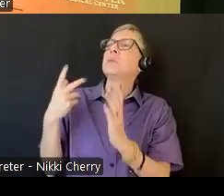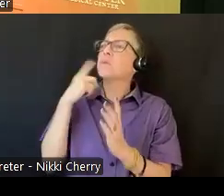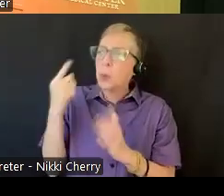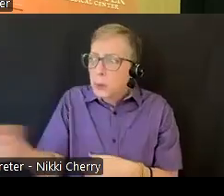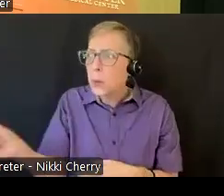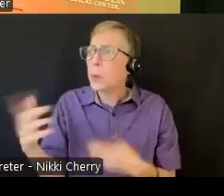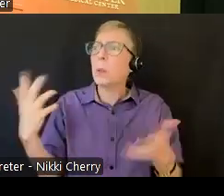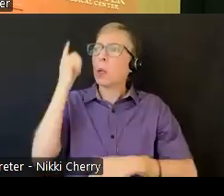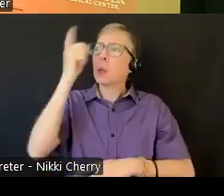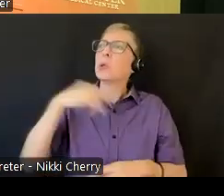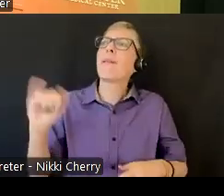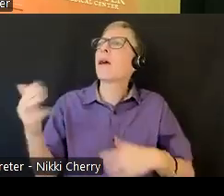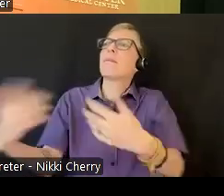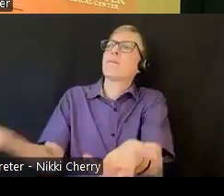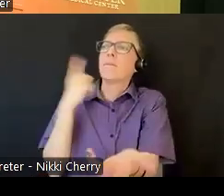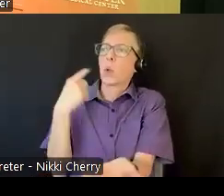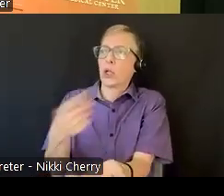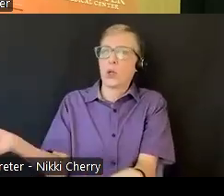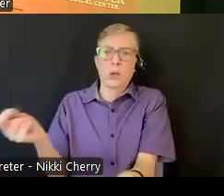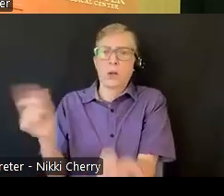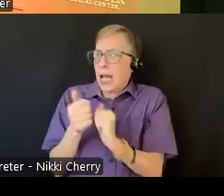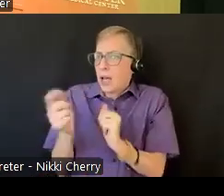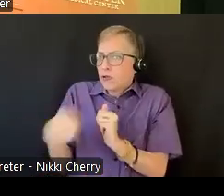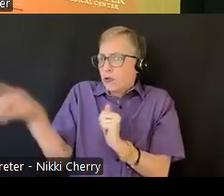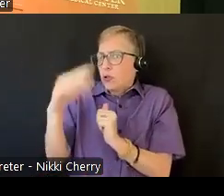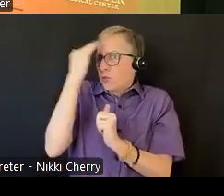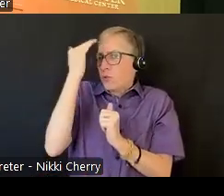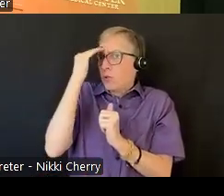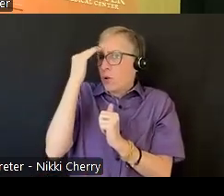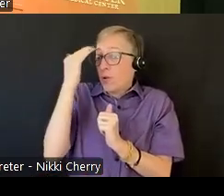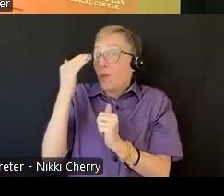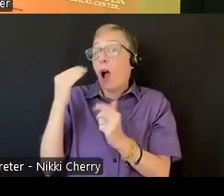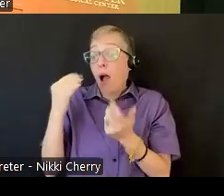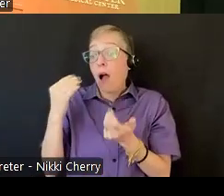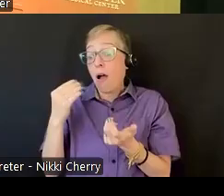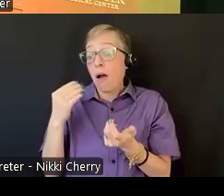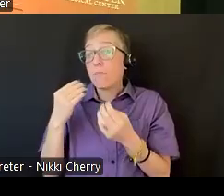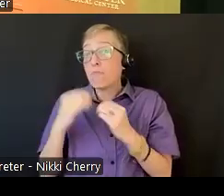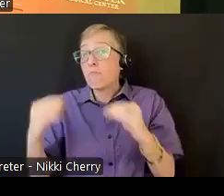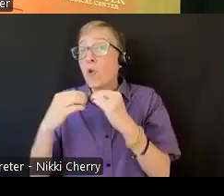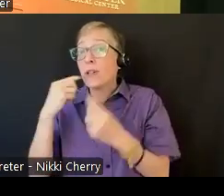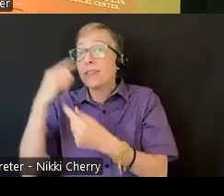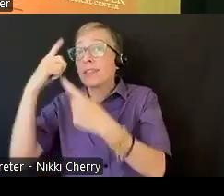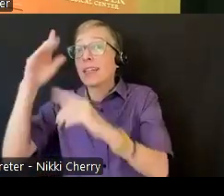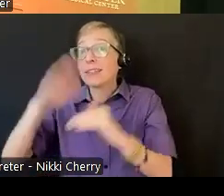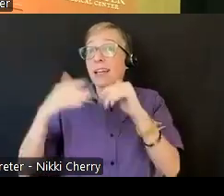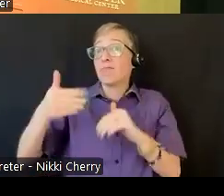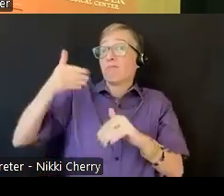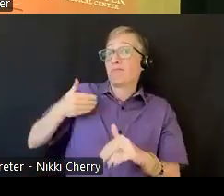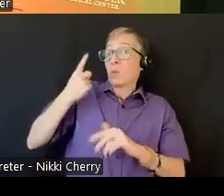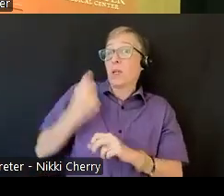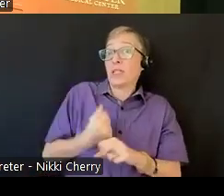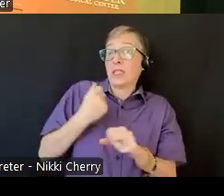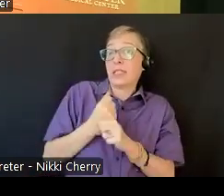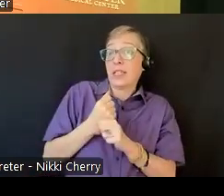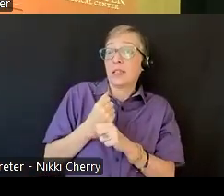you know that you are more successful than the year before? Where are you headed? Where are